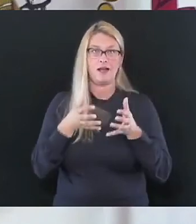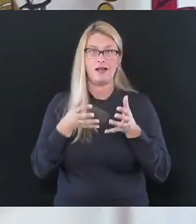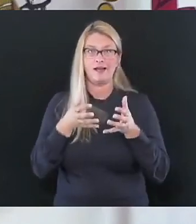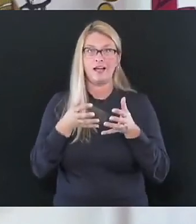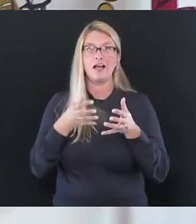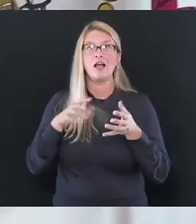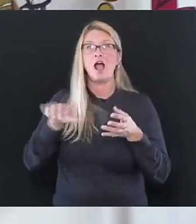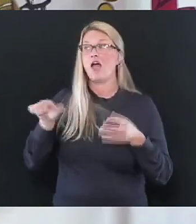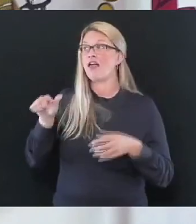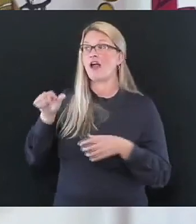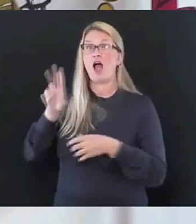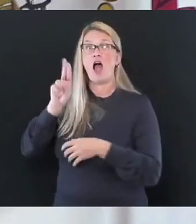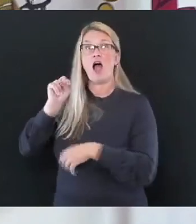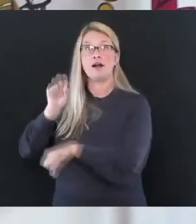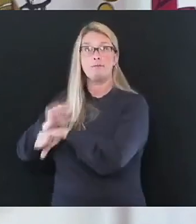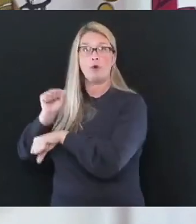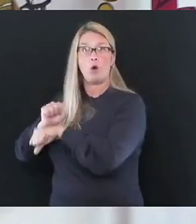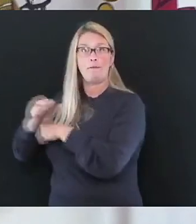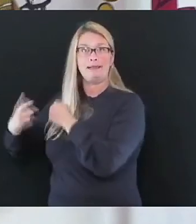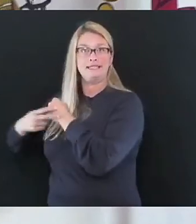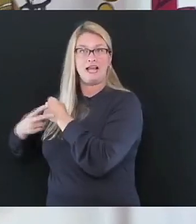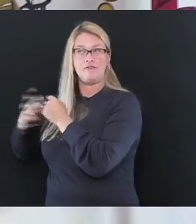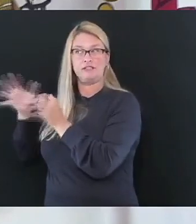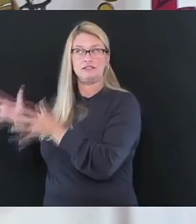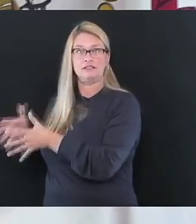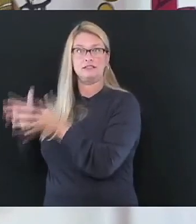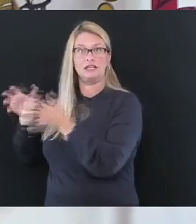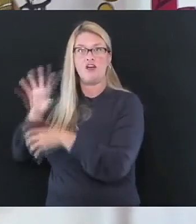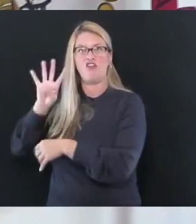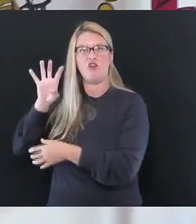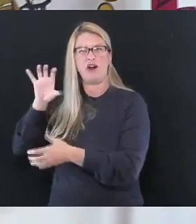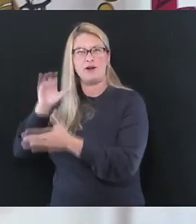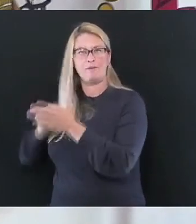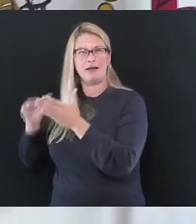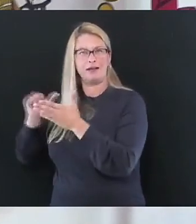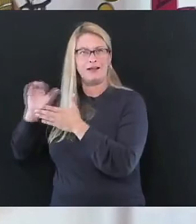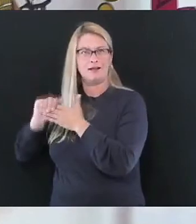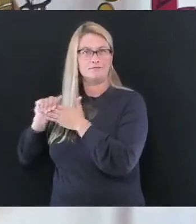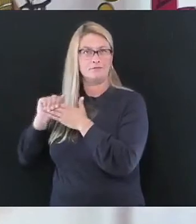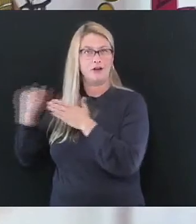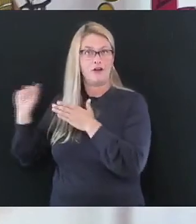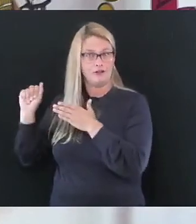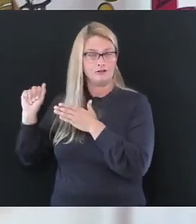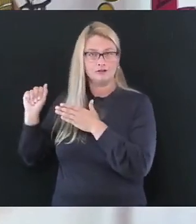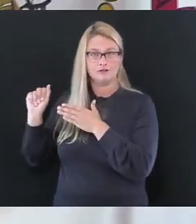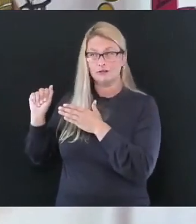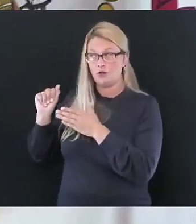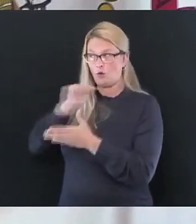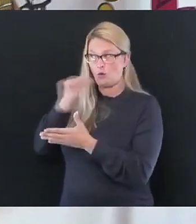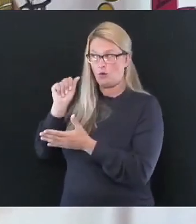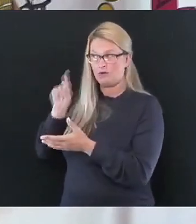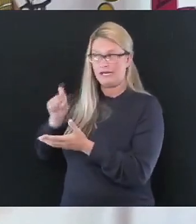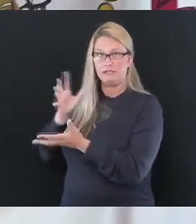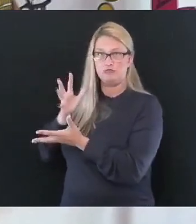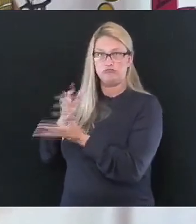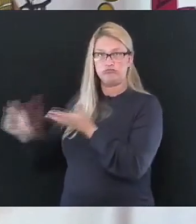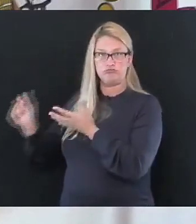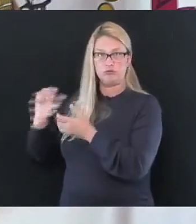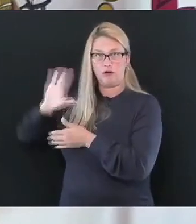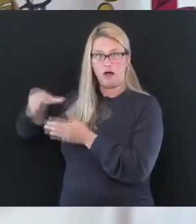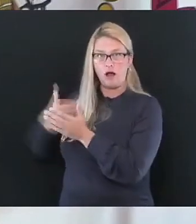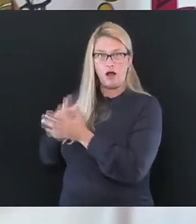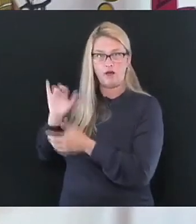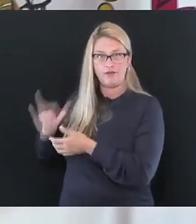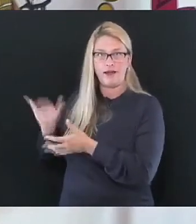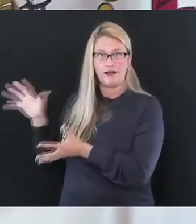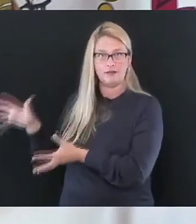money with our unemployment reserve of the $400 million. We're not going to need all of our extra, our money for our